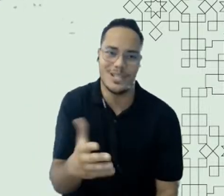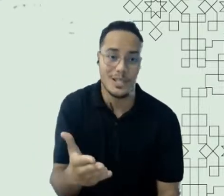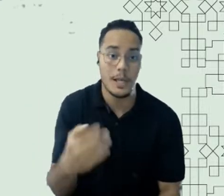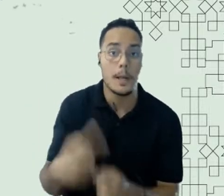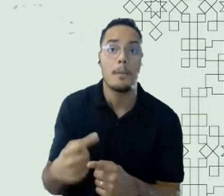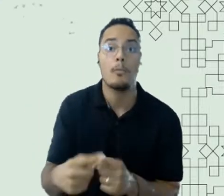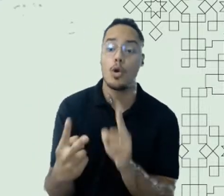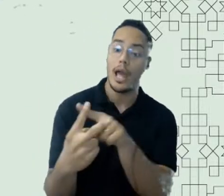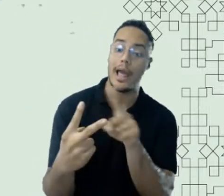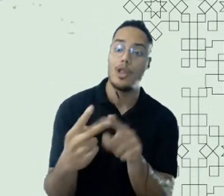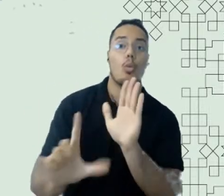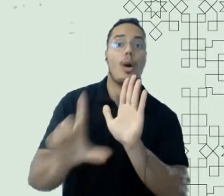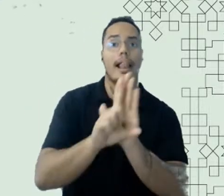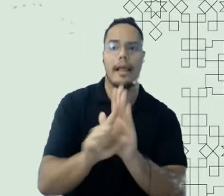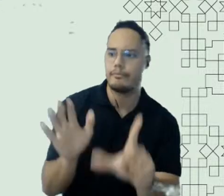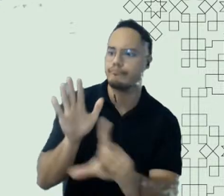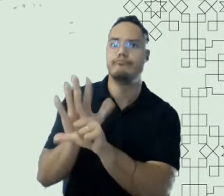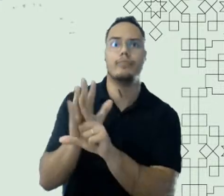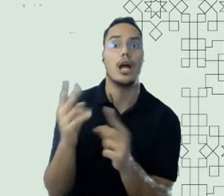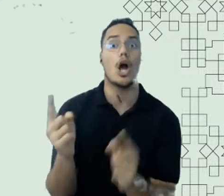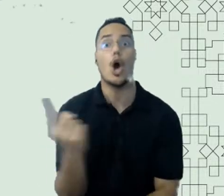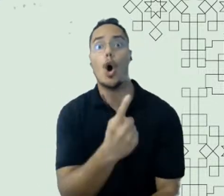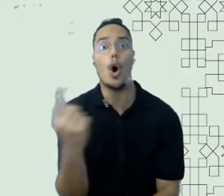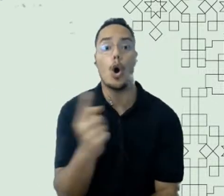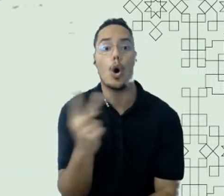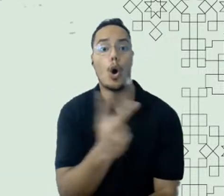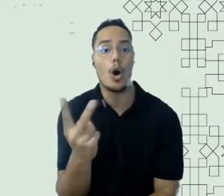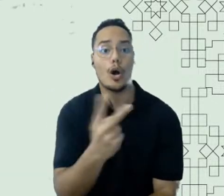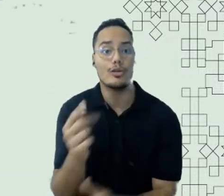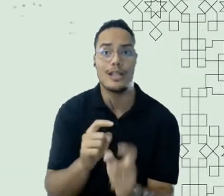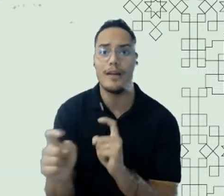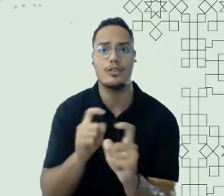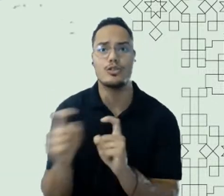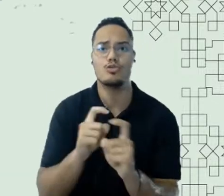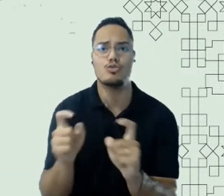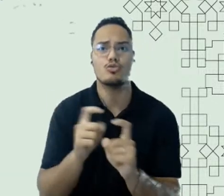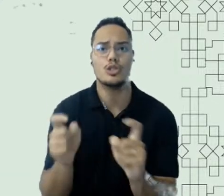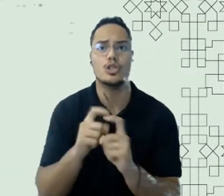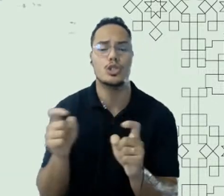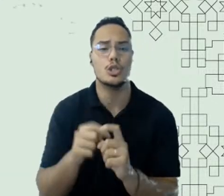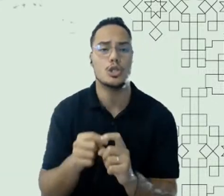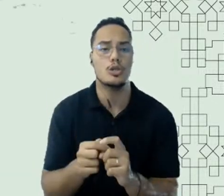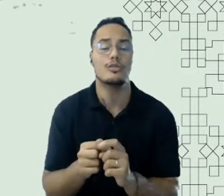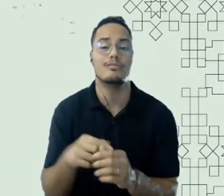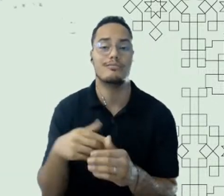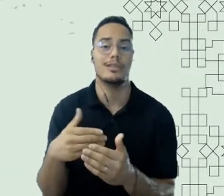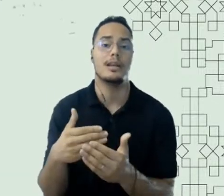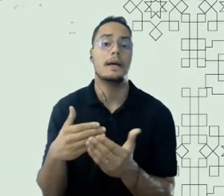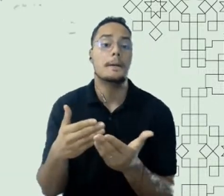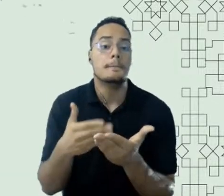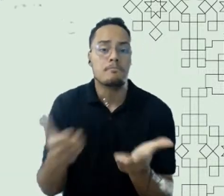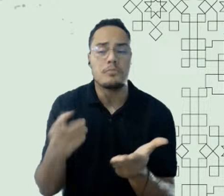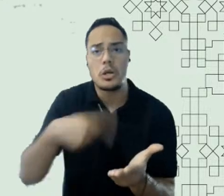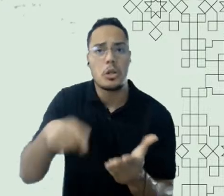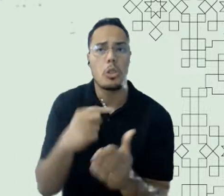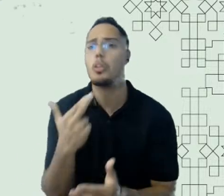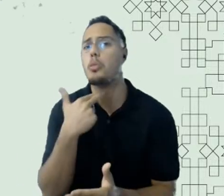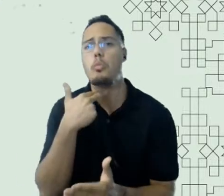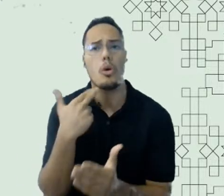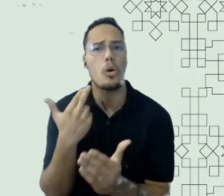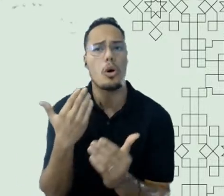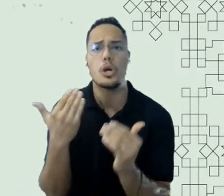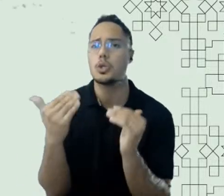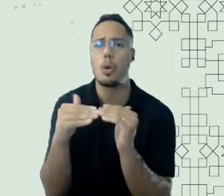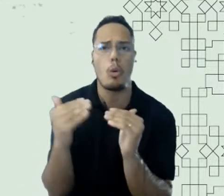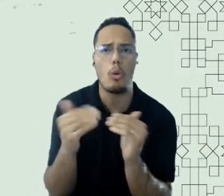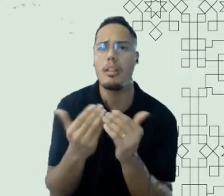agree on the liability of intermediaries concerning copyright for Marco Civil, and the copyright law is